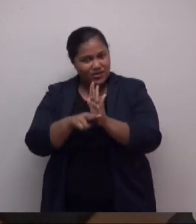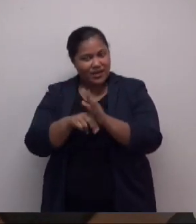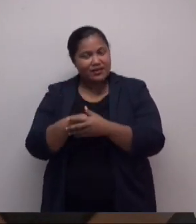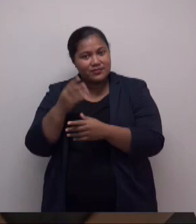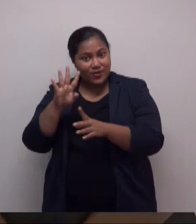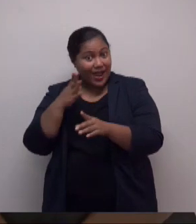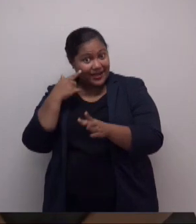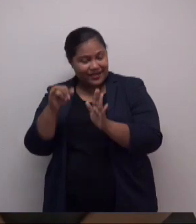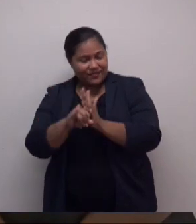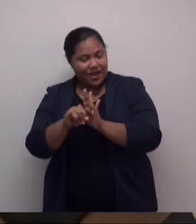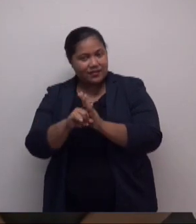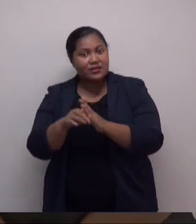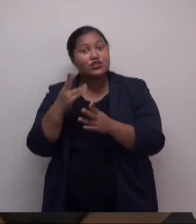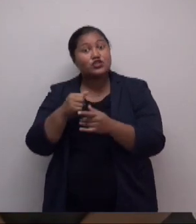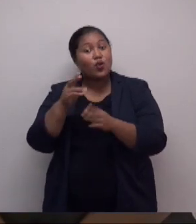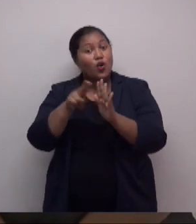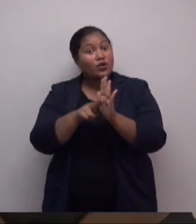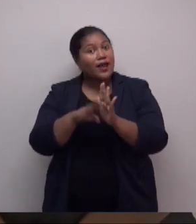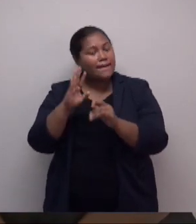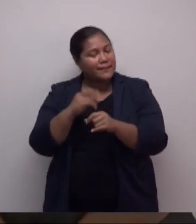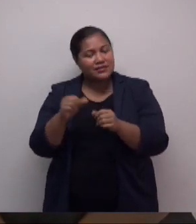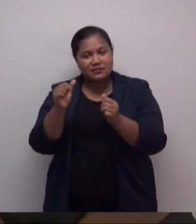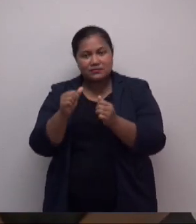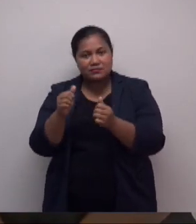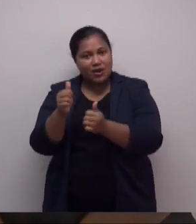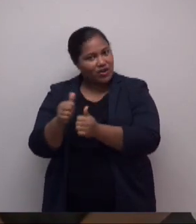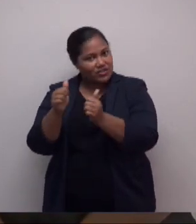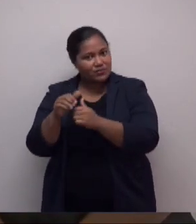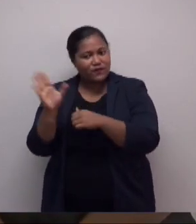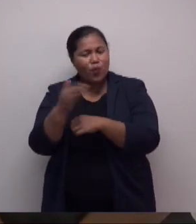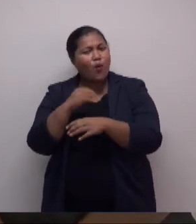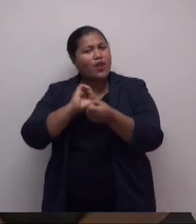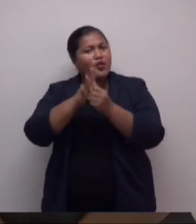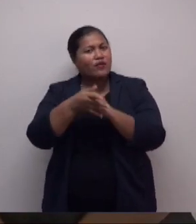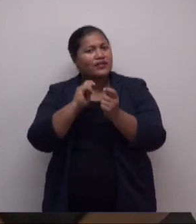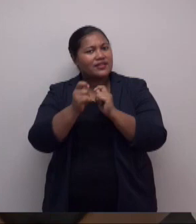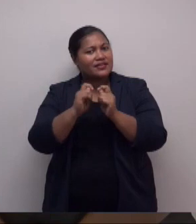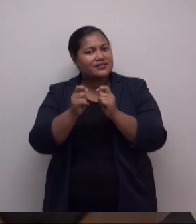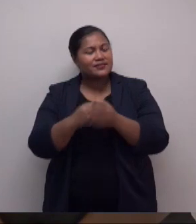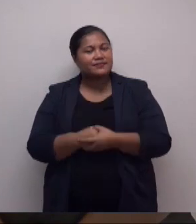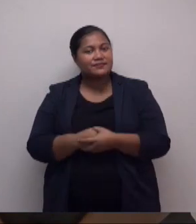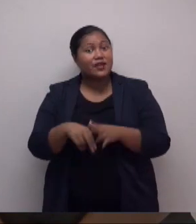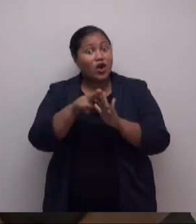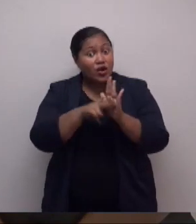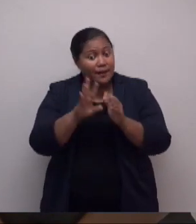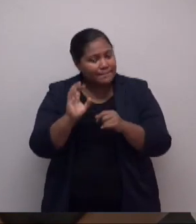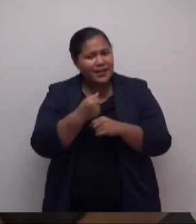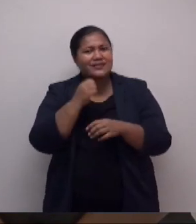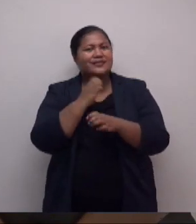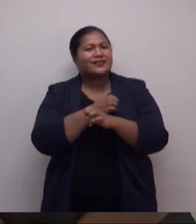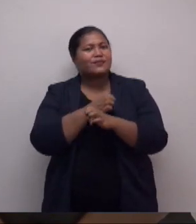make the arrangement and bear the cost of all COVID-19 testing. Hotels must also employ